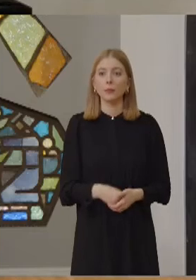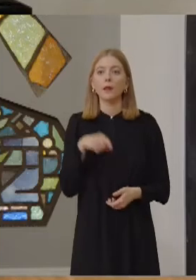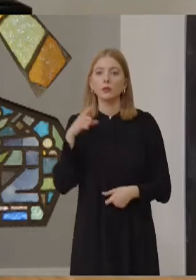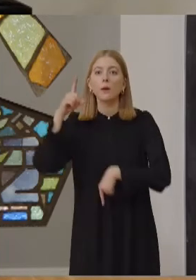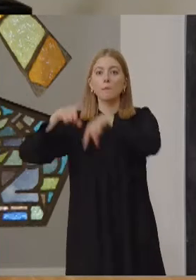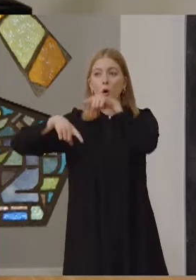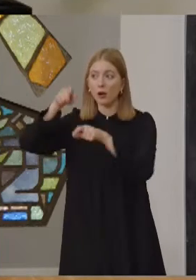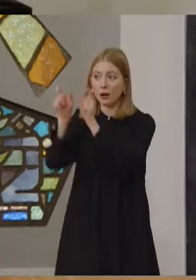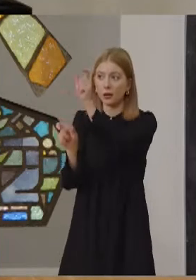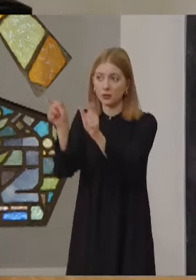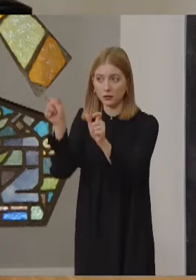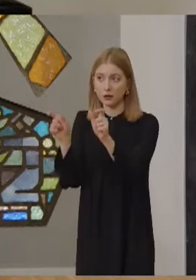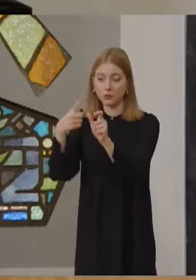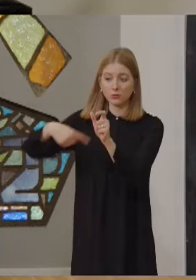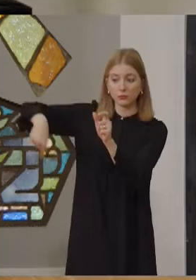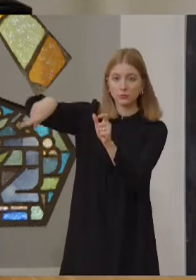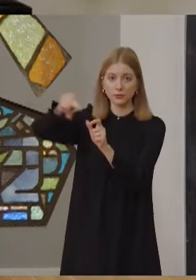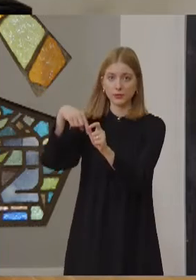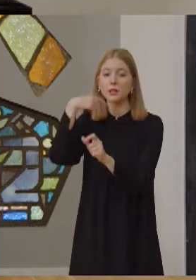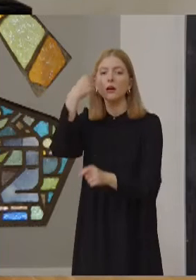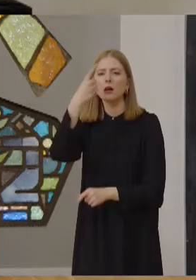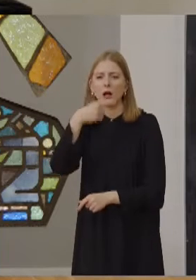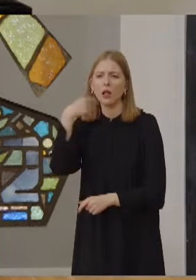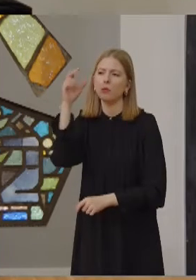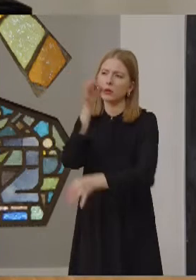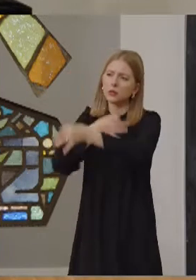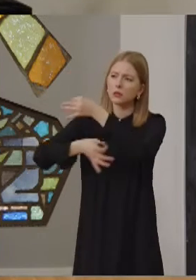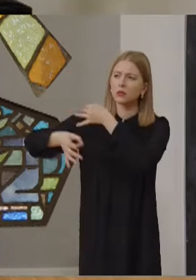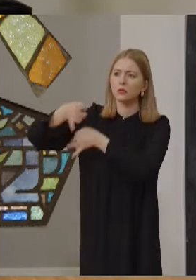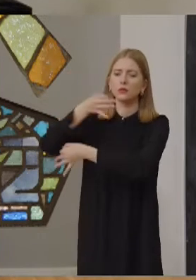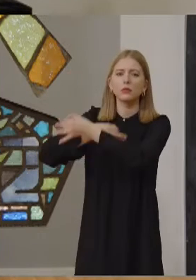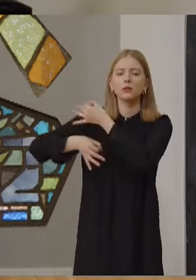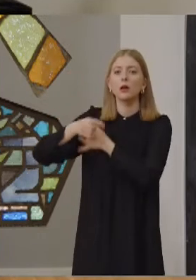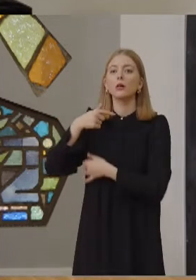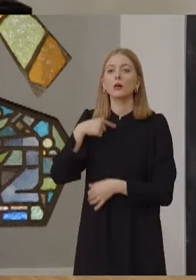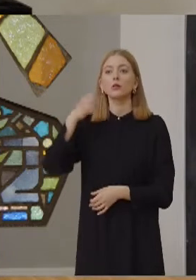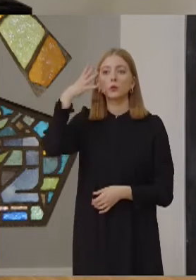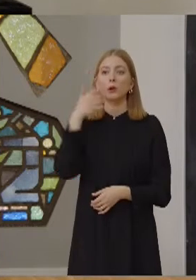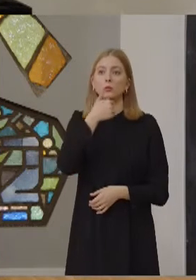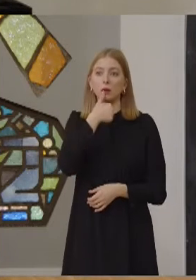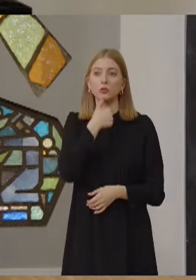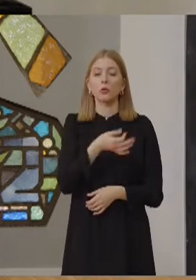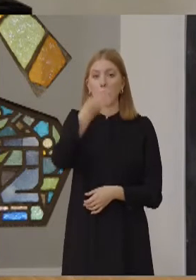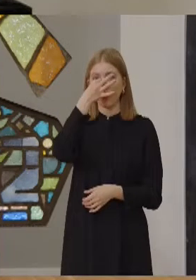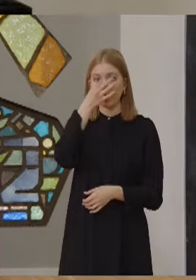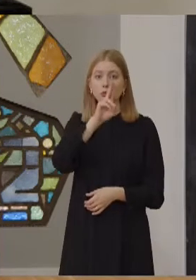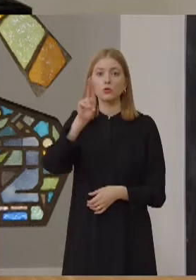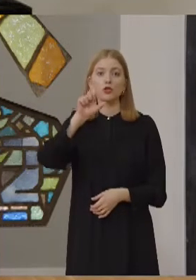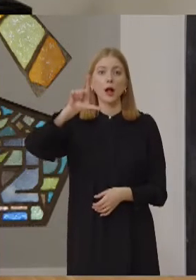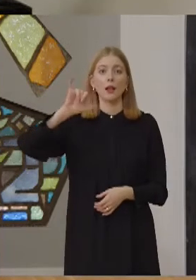ideas. Politicians mostly speak on this topic. And then we have the